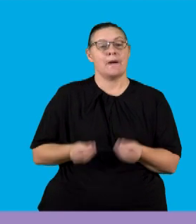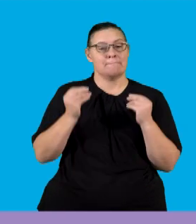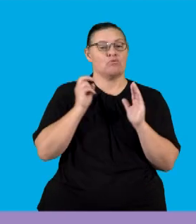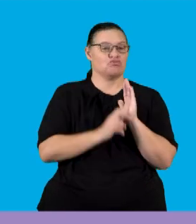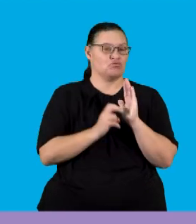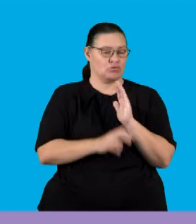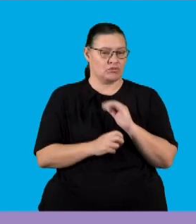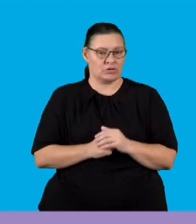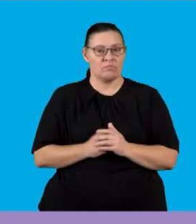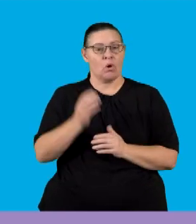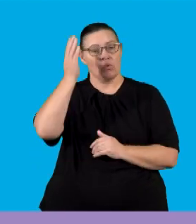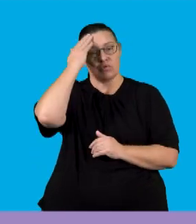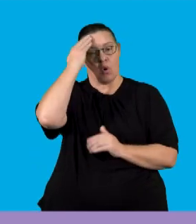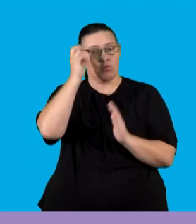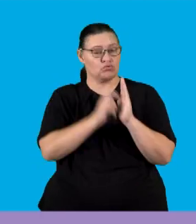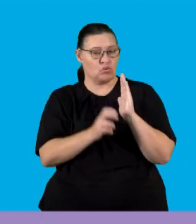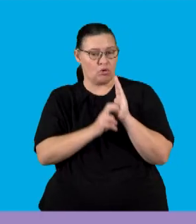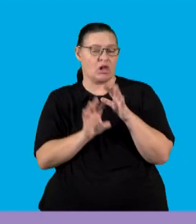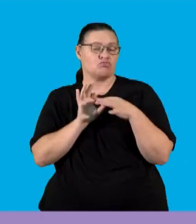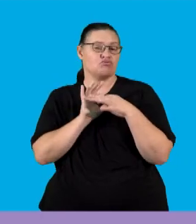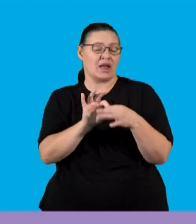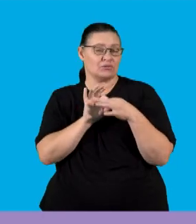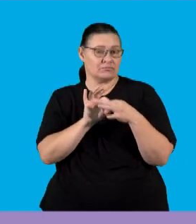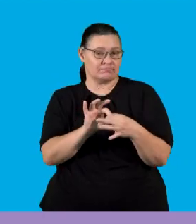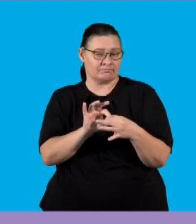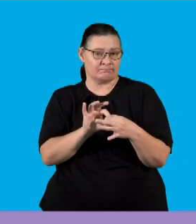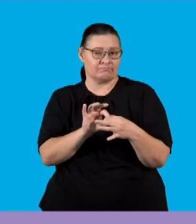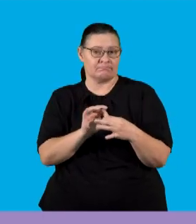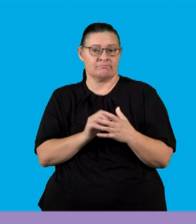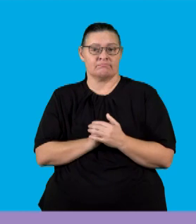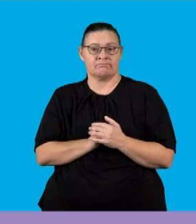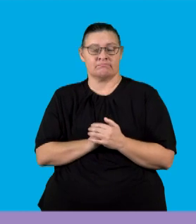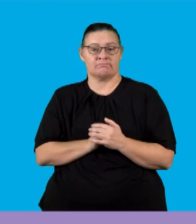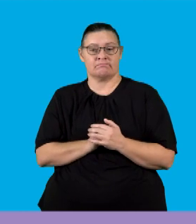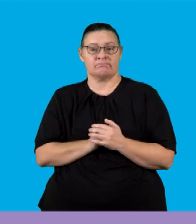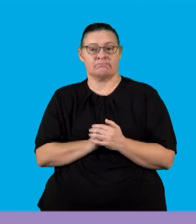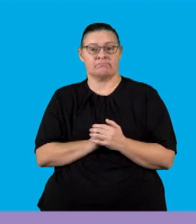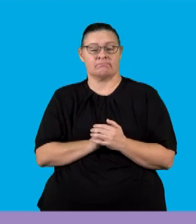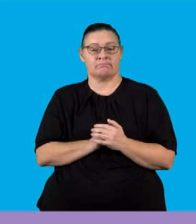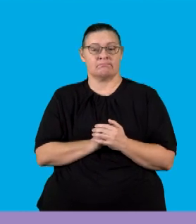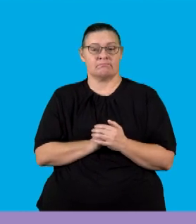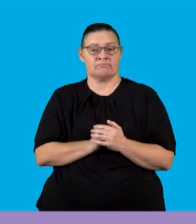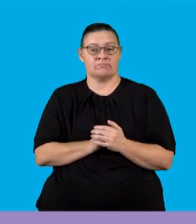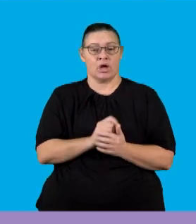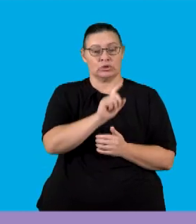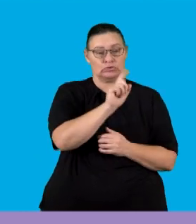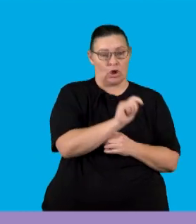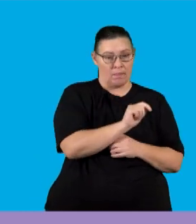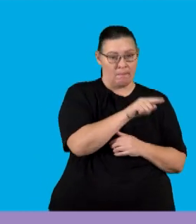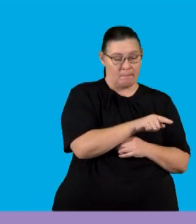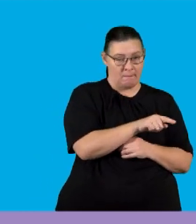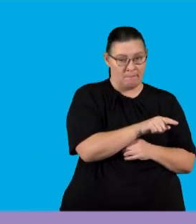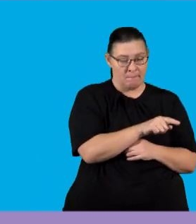the term number with the constant difference. So we know that we are going to take our term